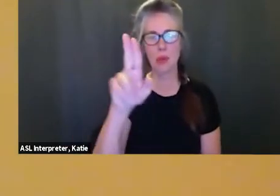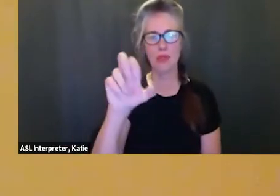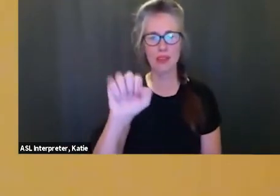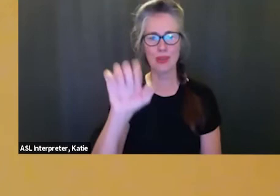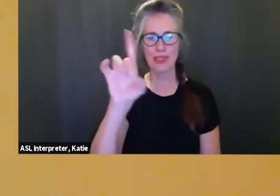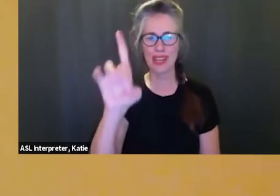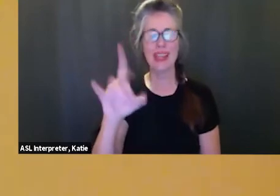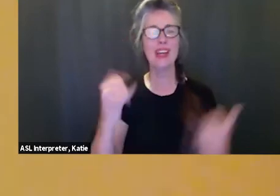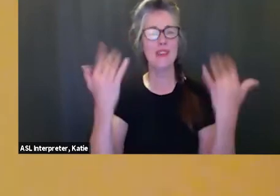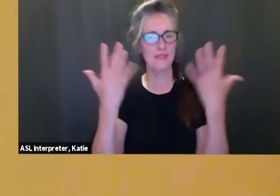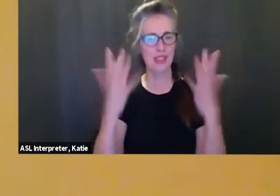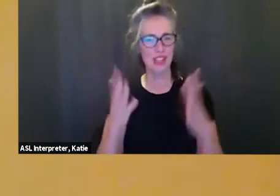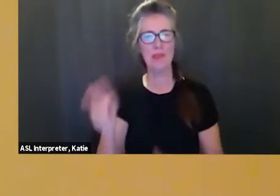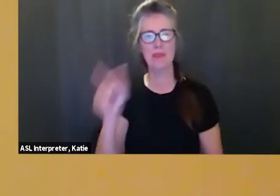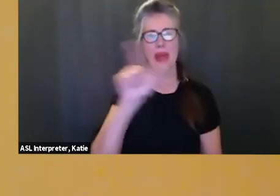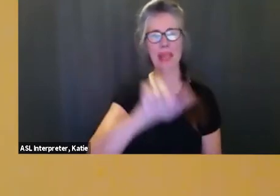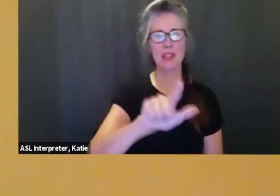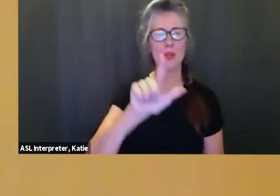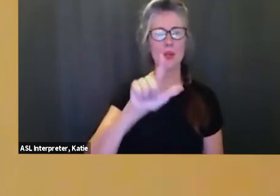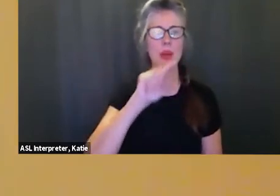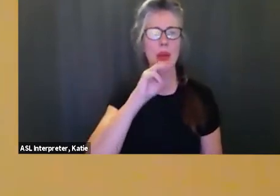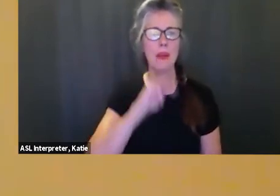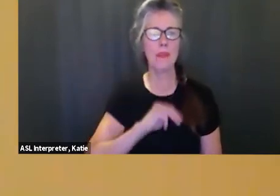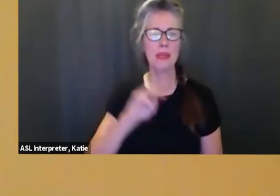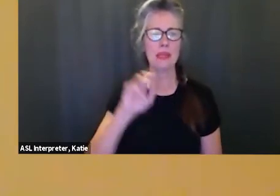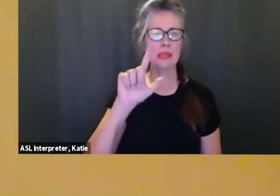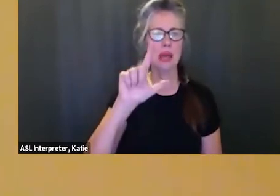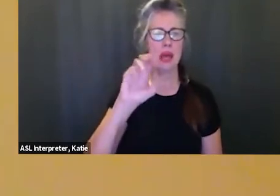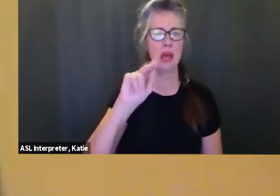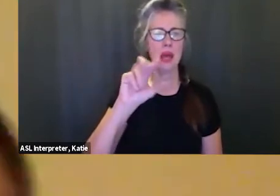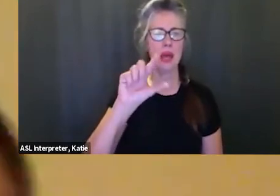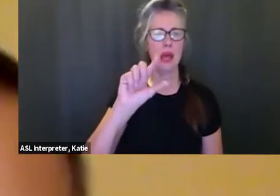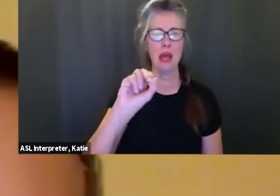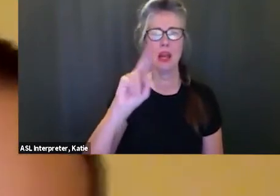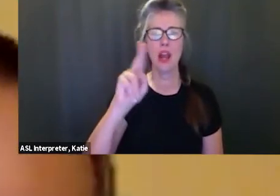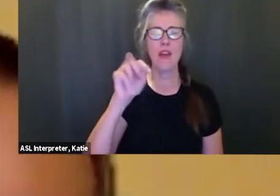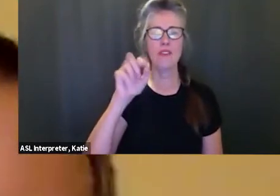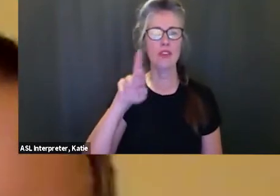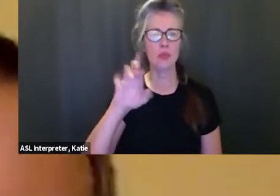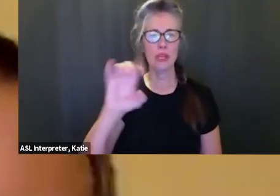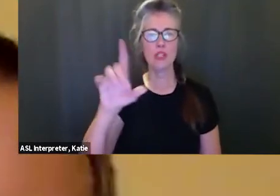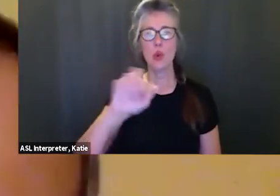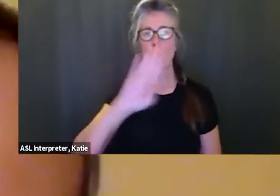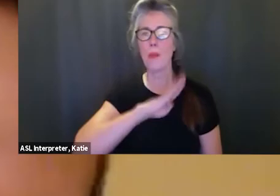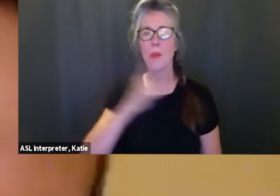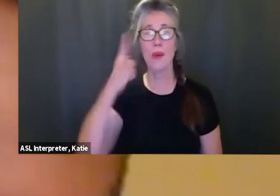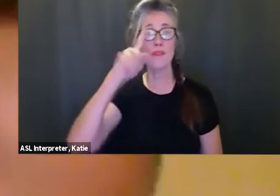back to Ms. Lockridge or to the board for questions.